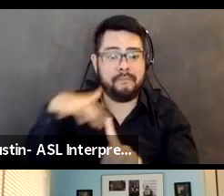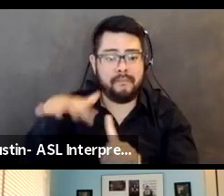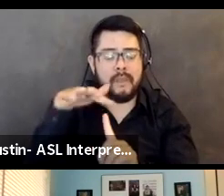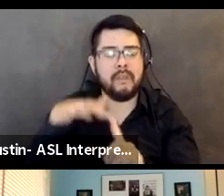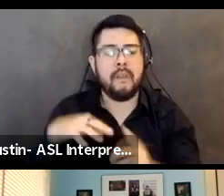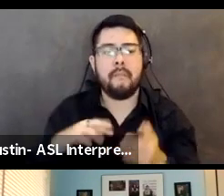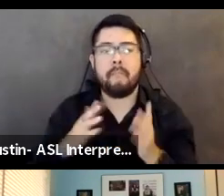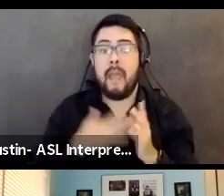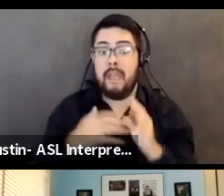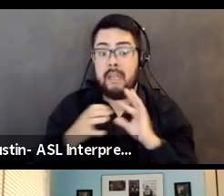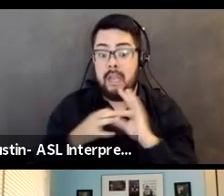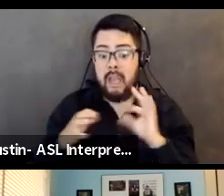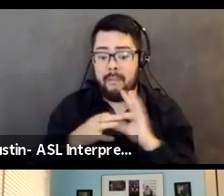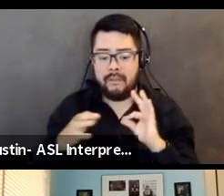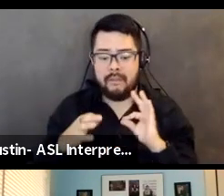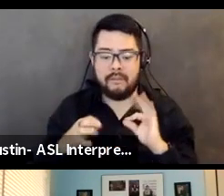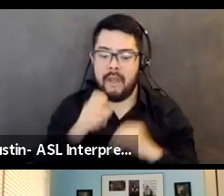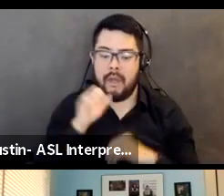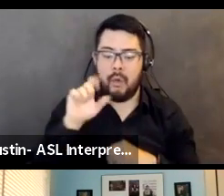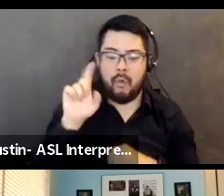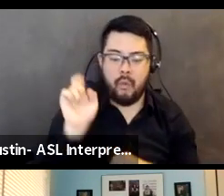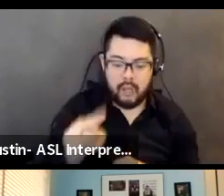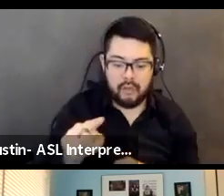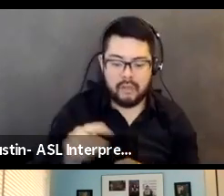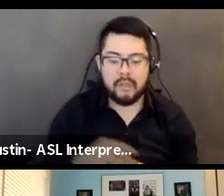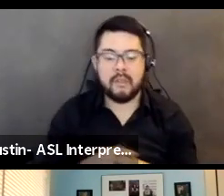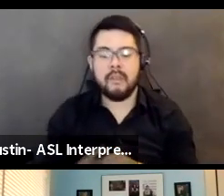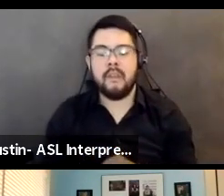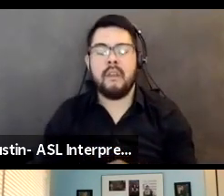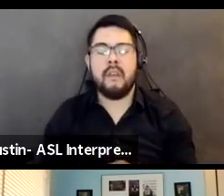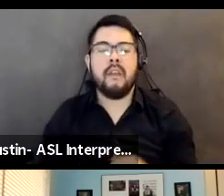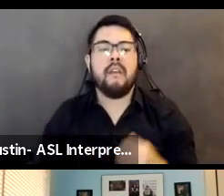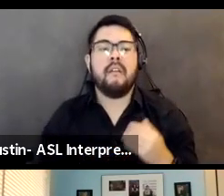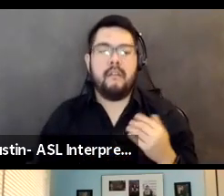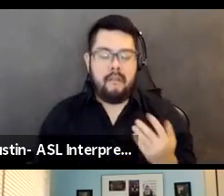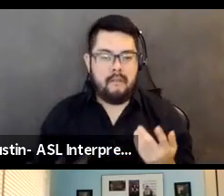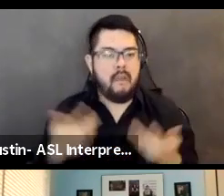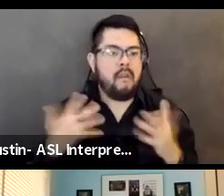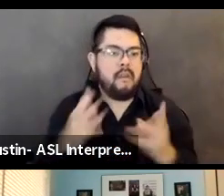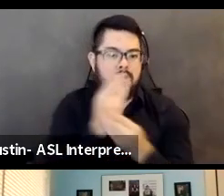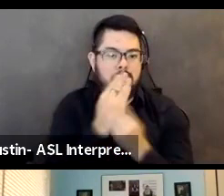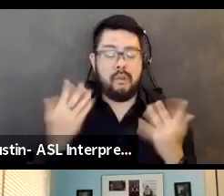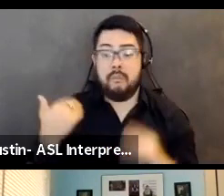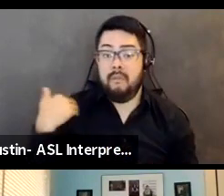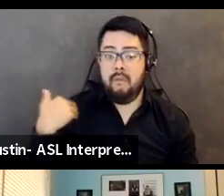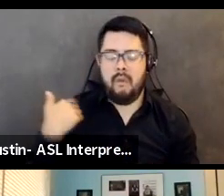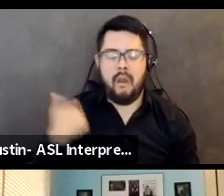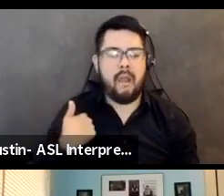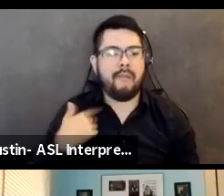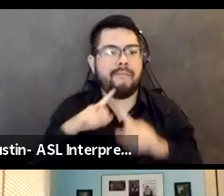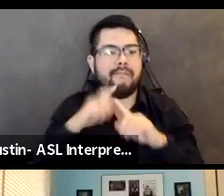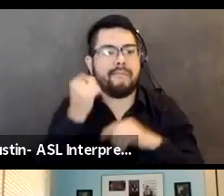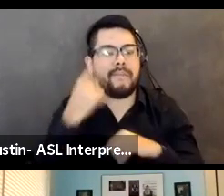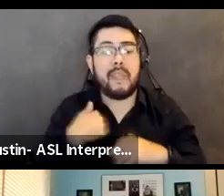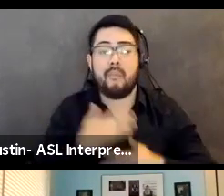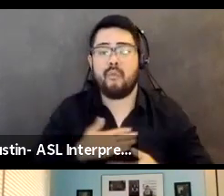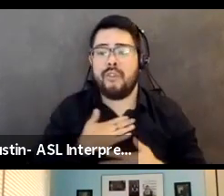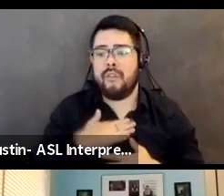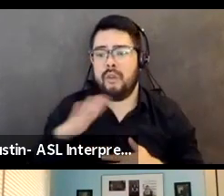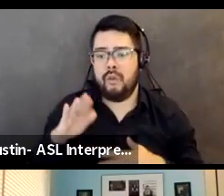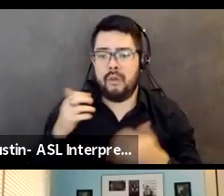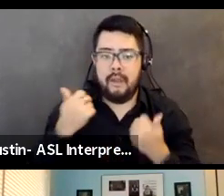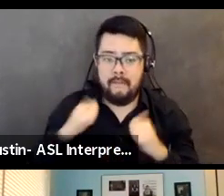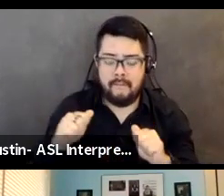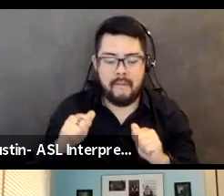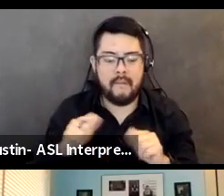today are not actually questions for management about the iga i've said this to you all before and while i really do appreciate the efforts that are made